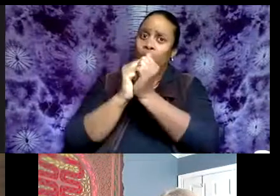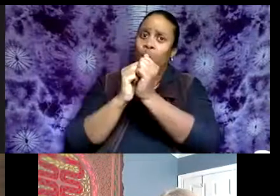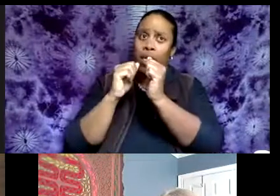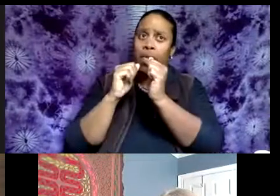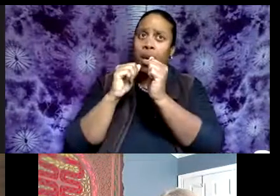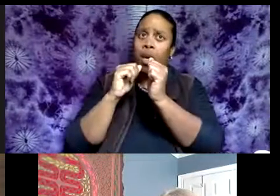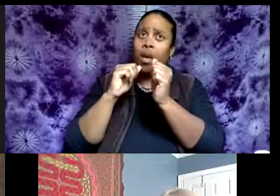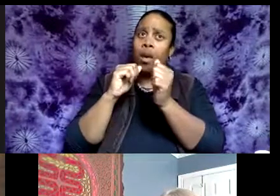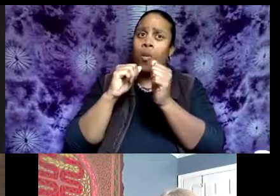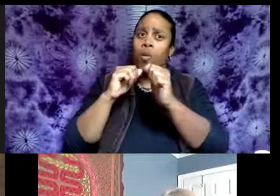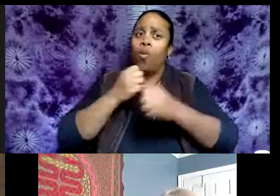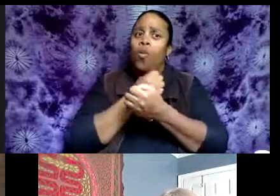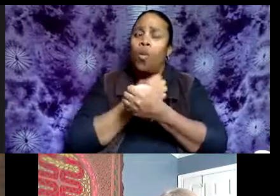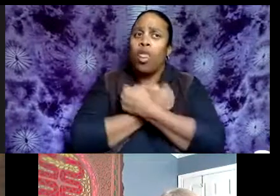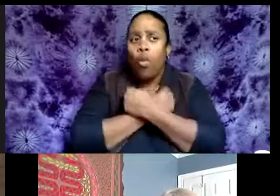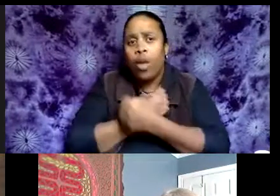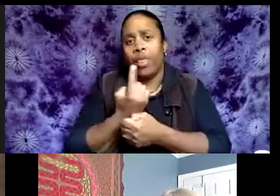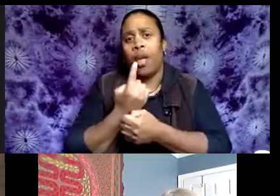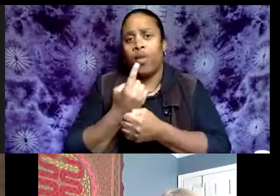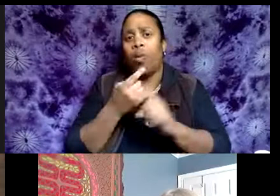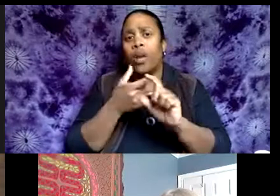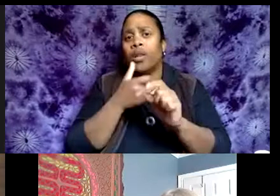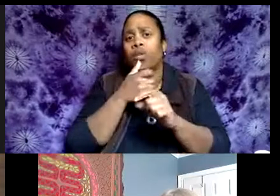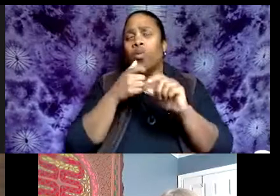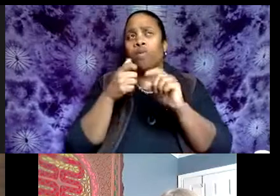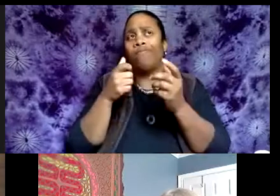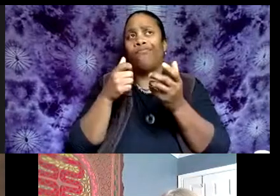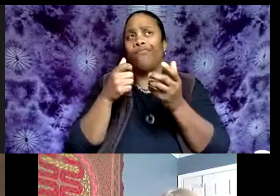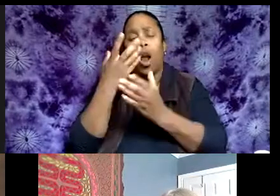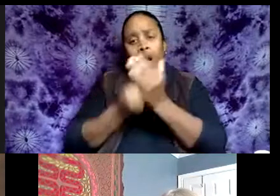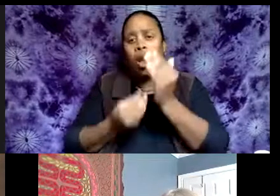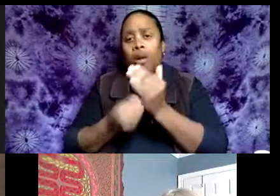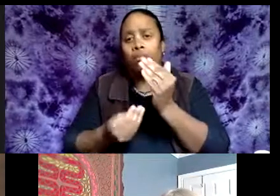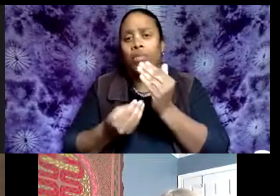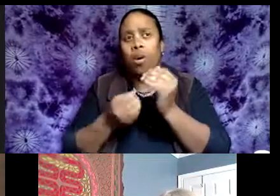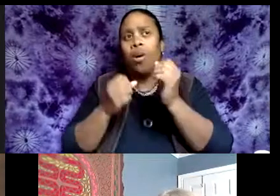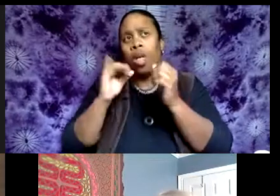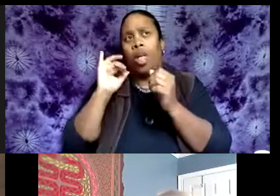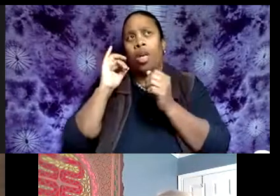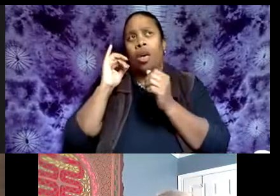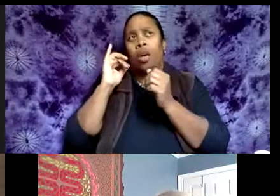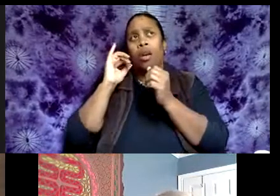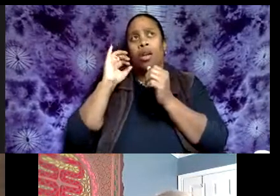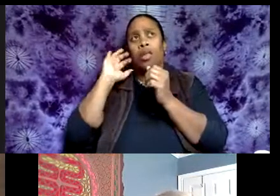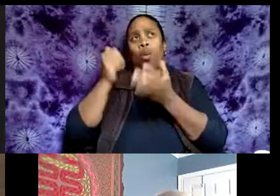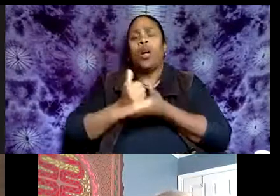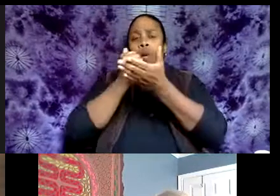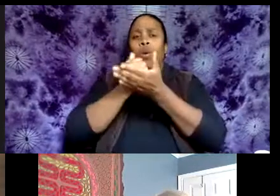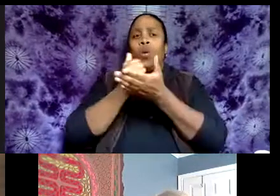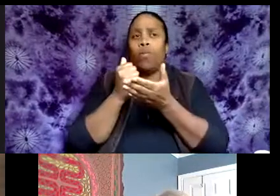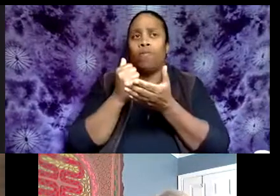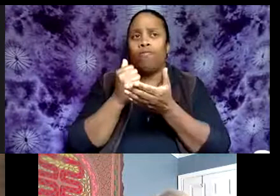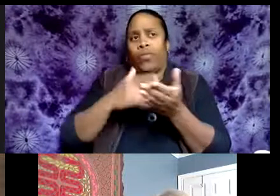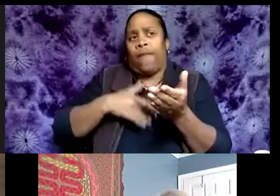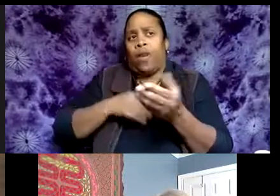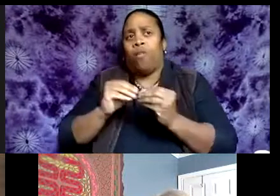patterns, to let go of people, to kind of get your self-love back and your self-worth back. So those readings actually can help with